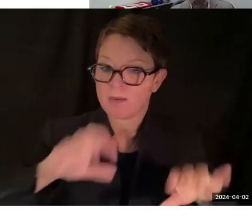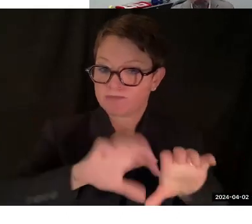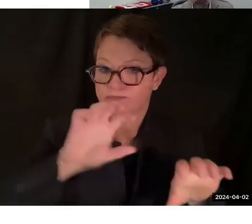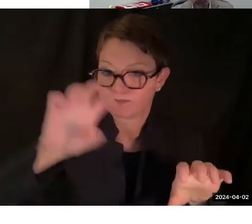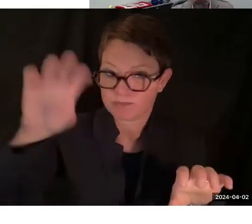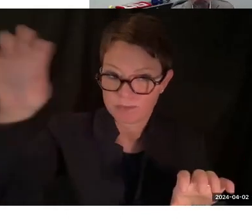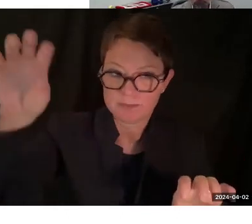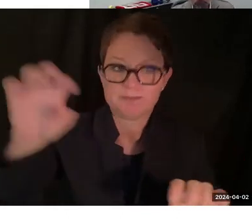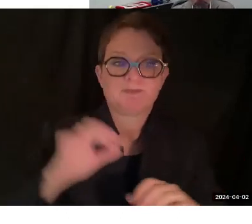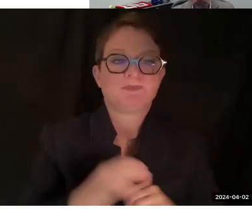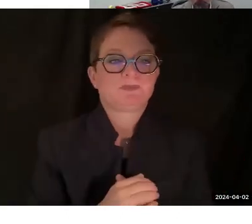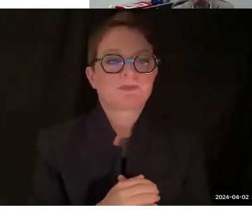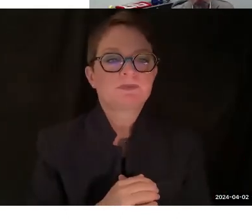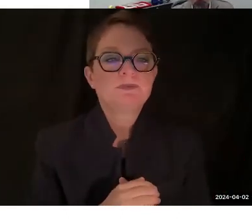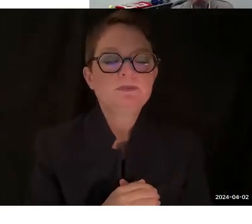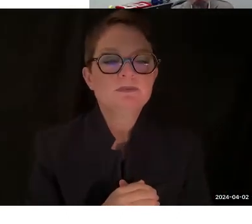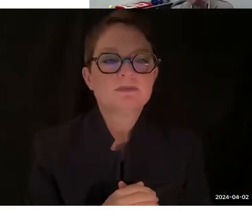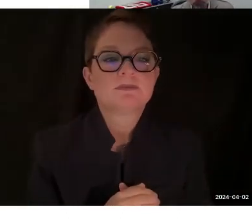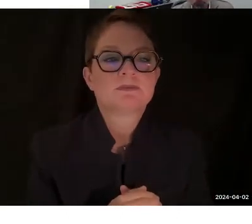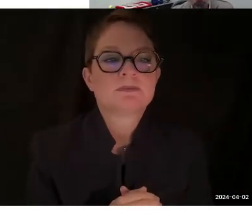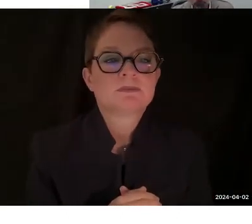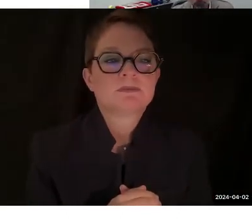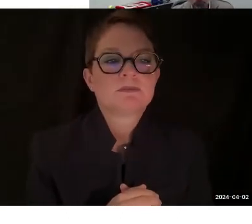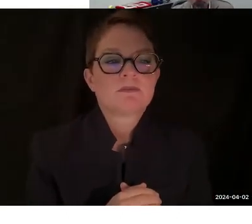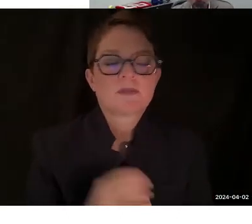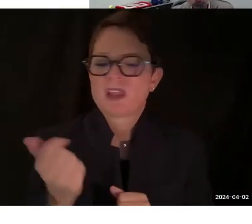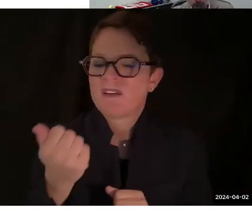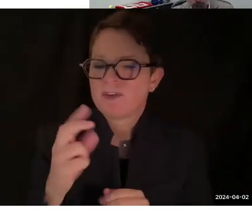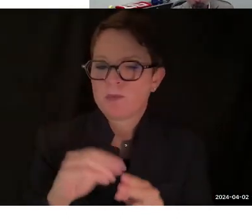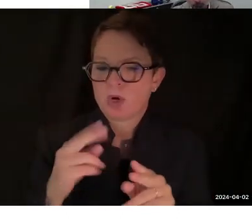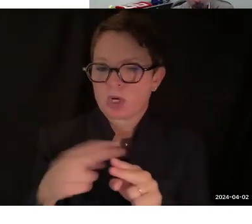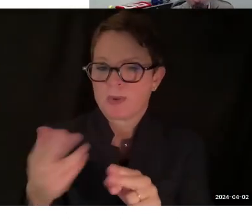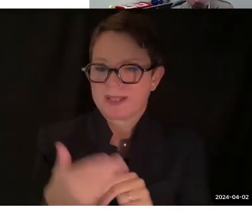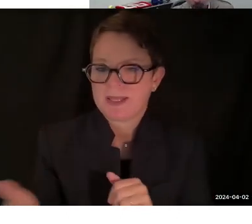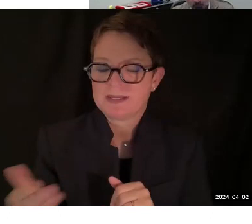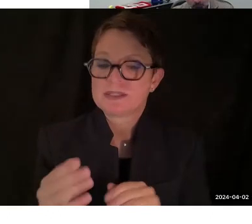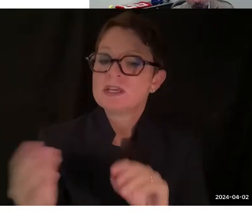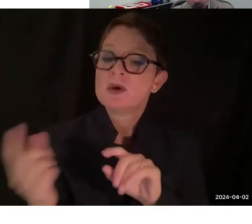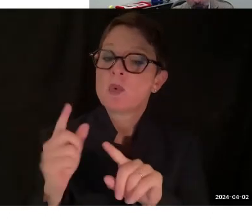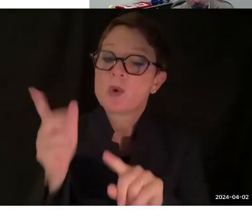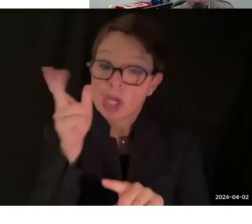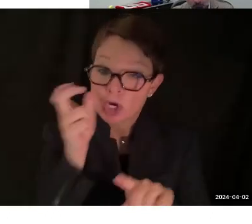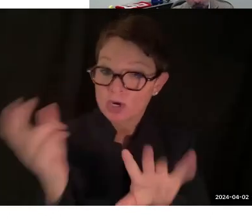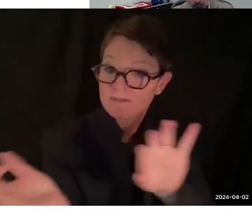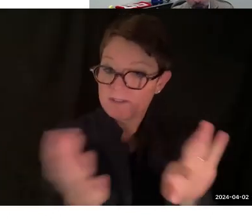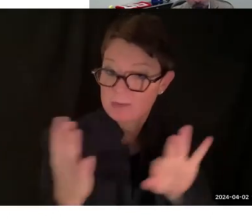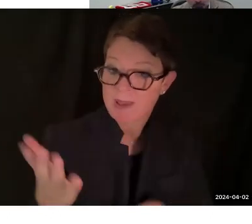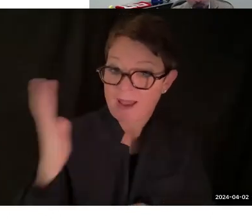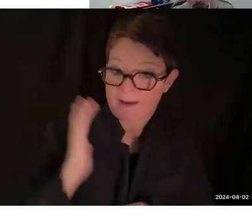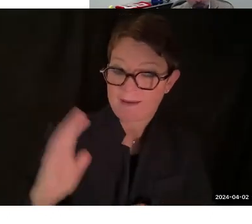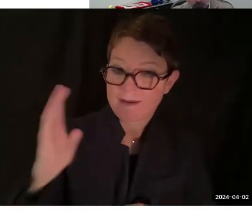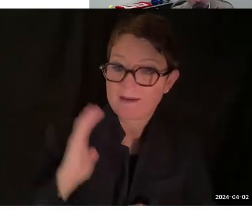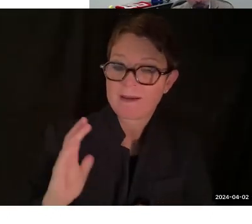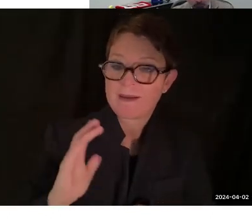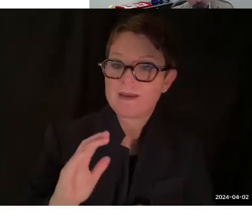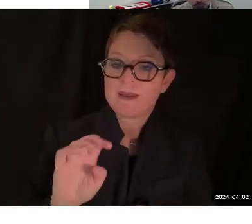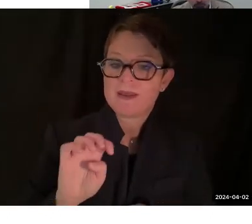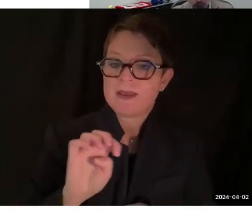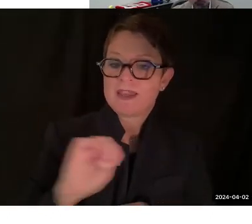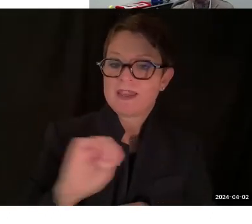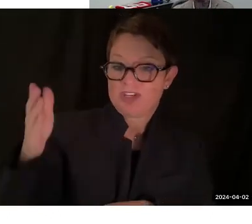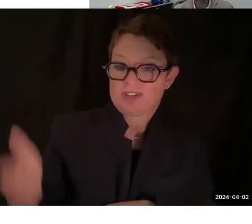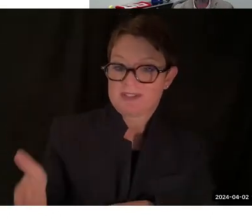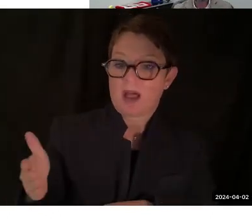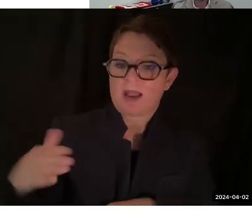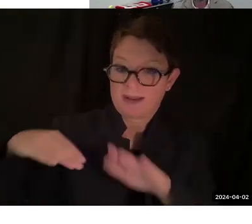go to, actually, a couple other quick things. There was some feedback about the east side entry. So